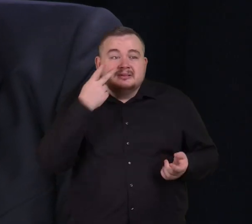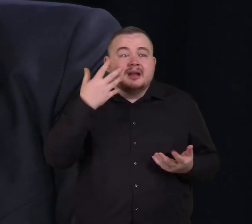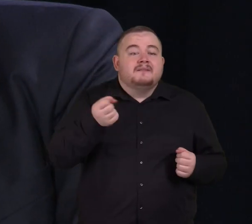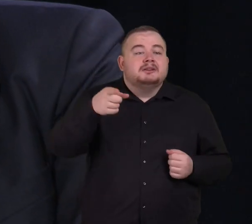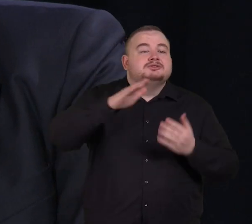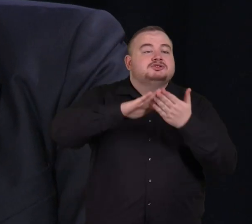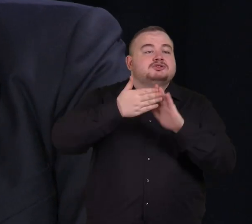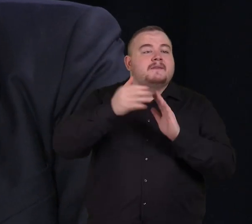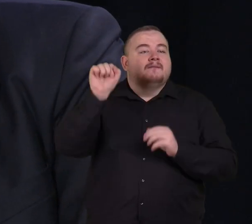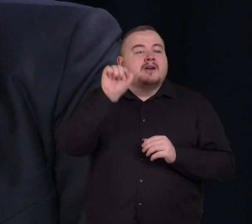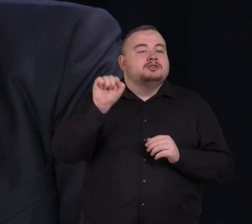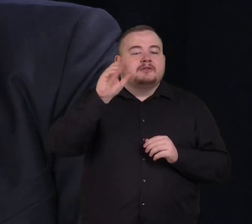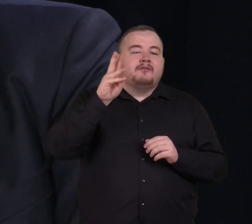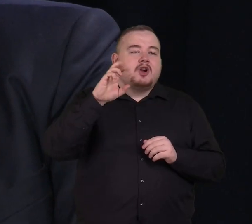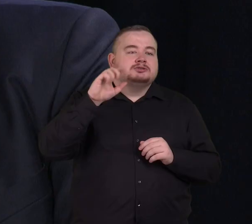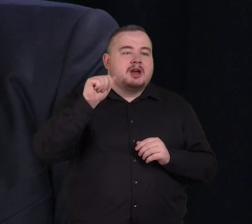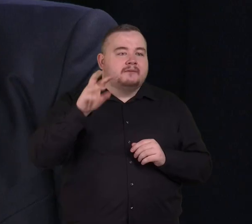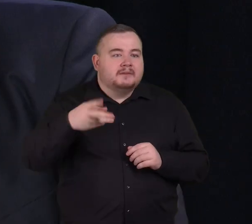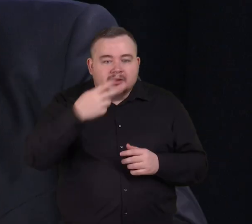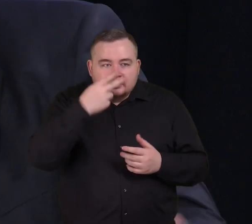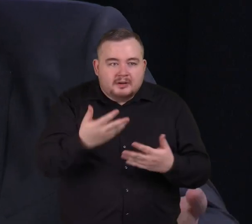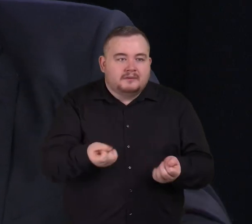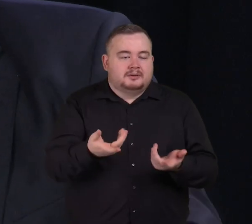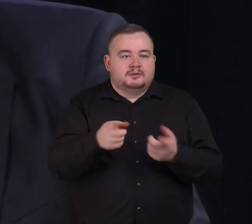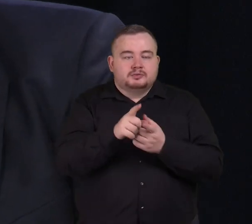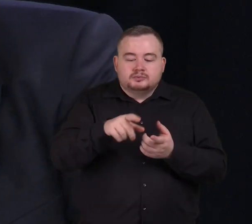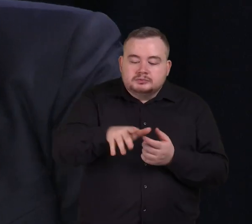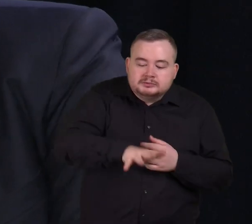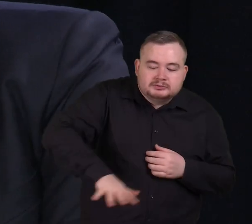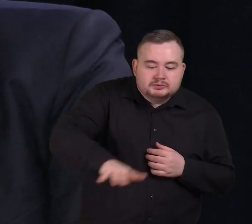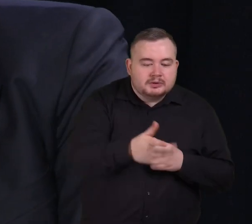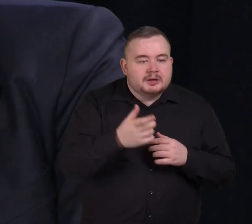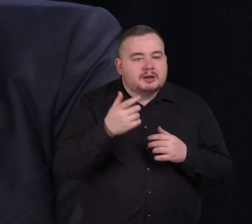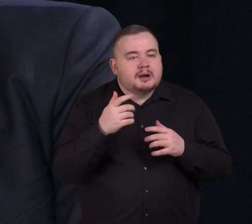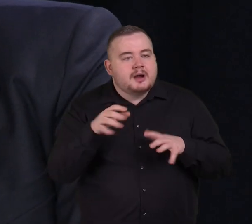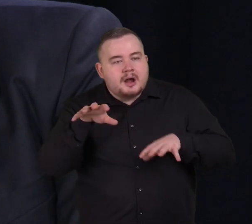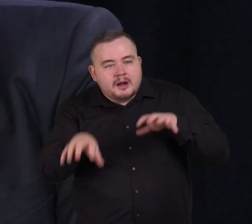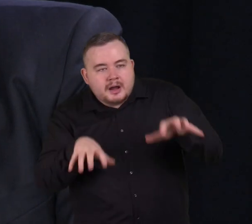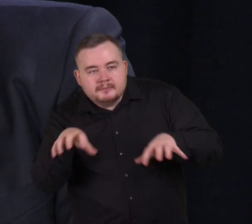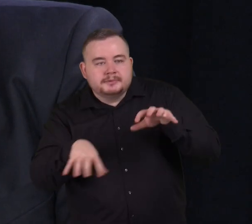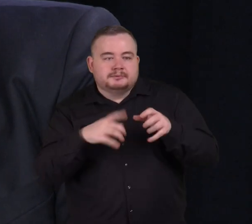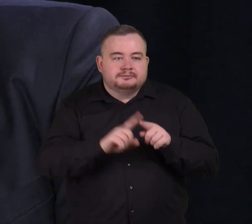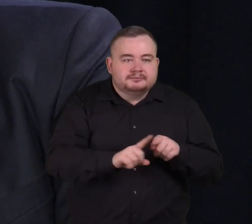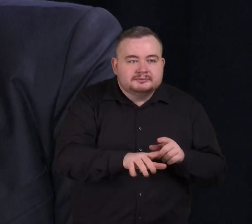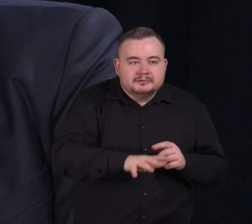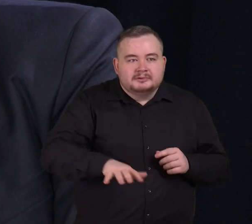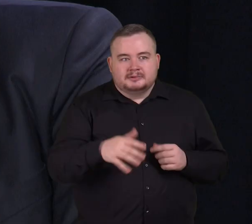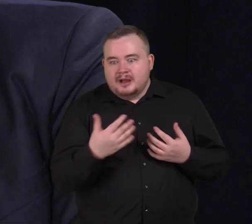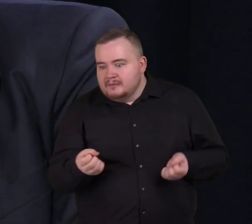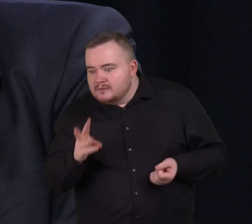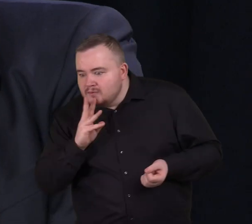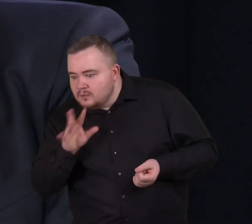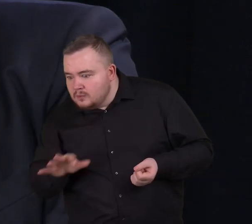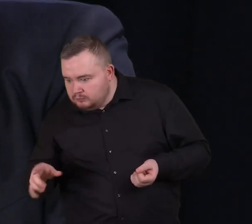challenges. There are areas where there's no water. And there's always